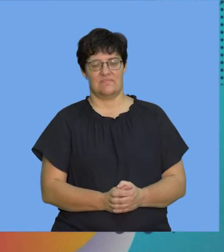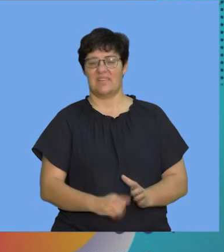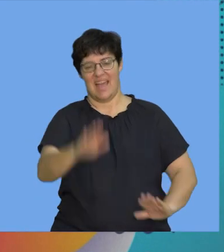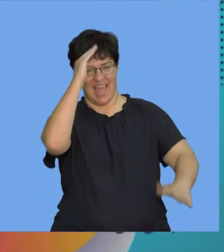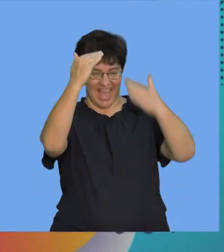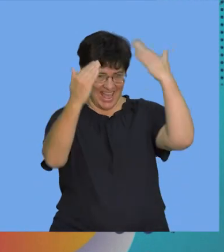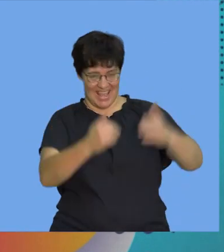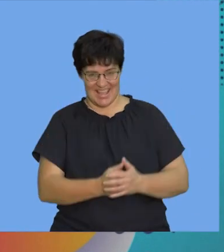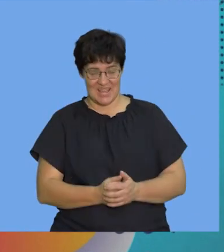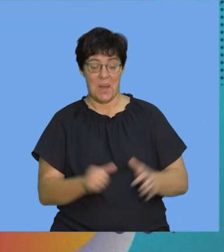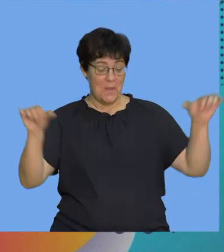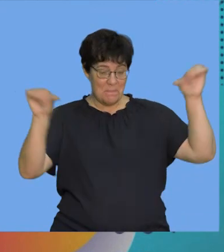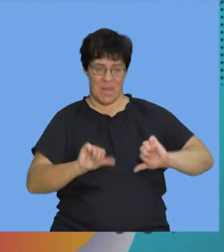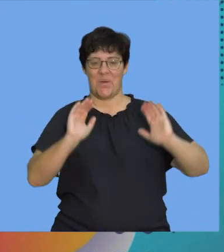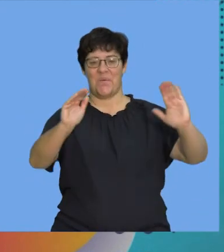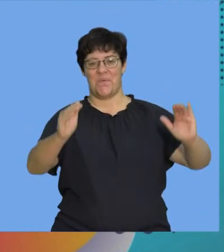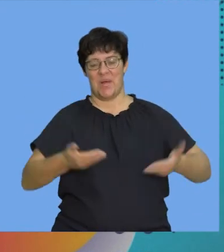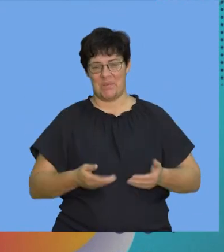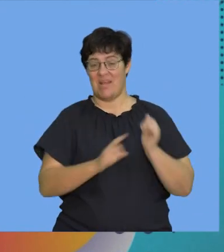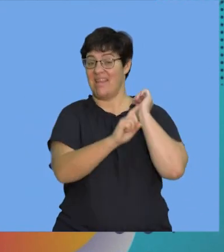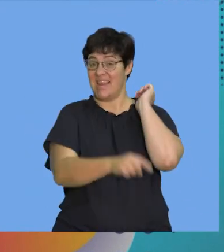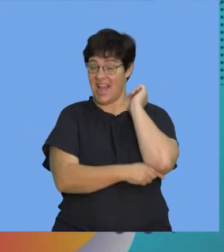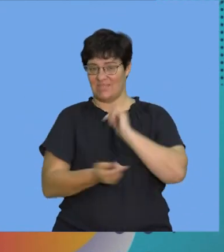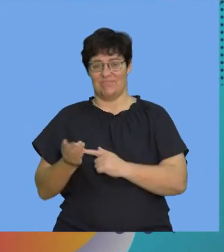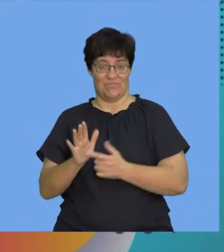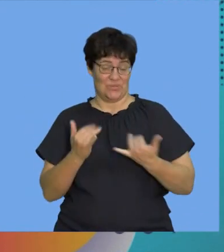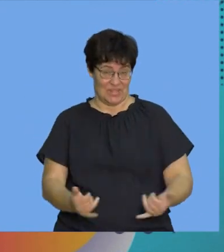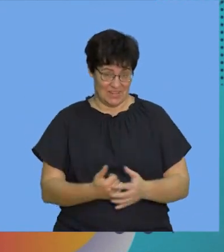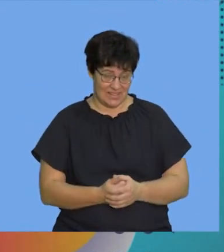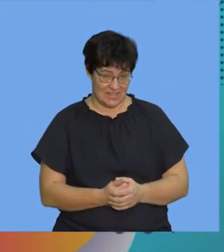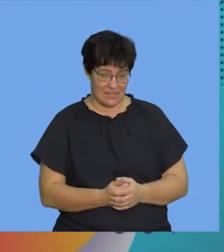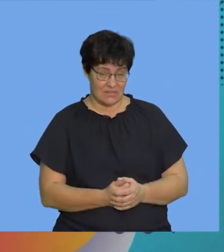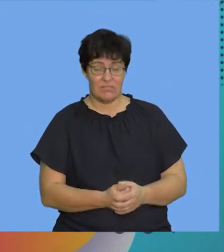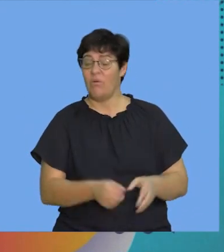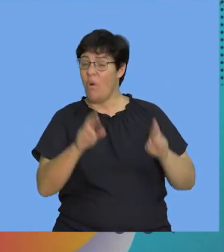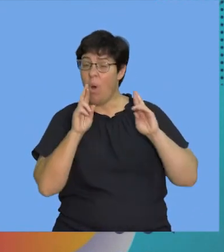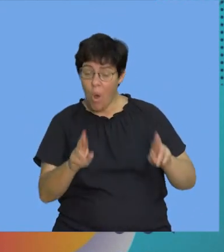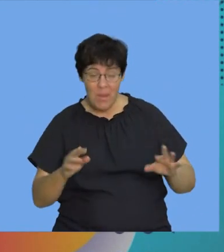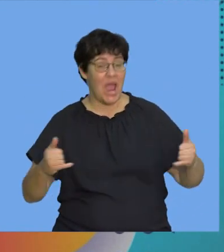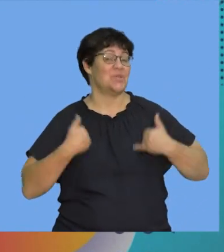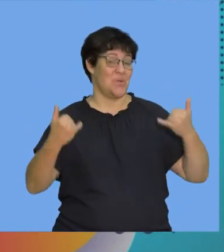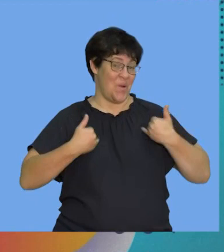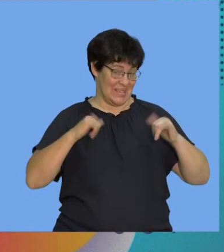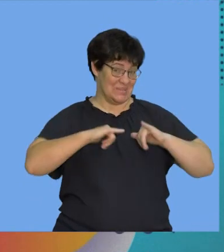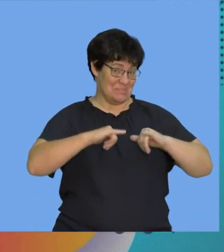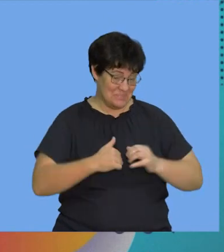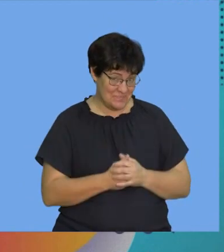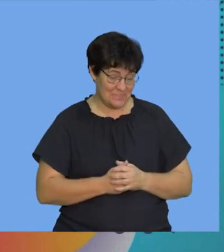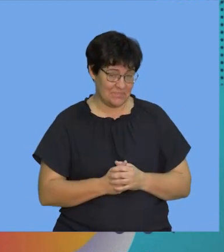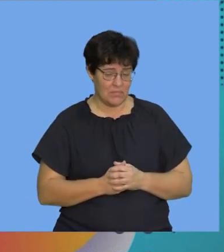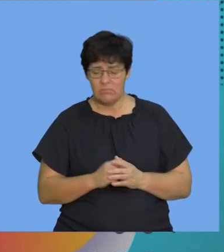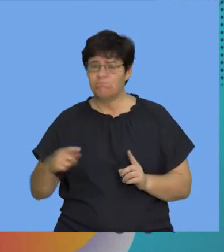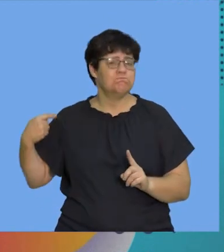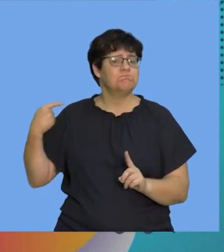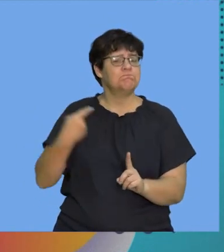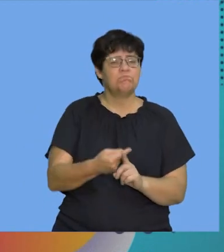Hi guys, welcome back to the last segment of our show today. Guys, I hope you've been having so much fun. So far, we've